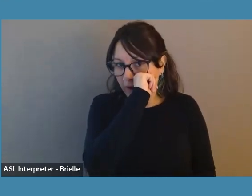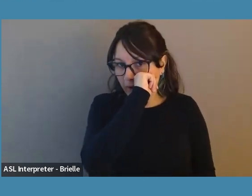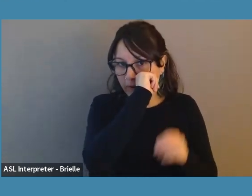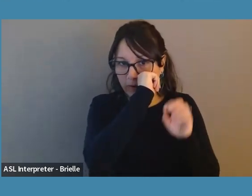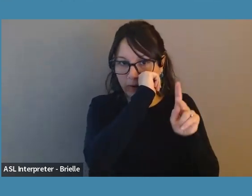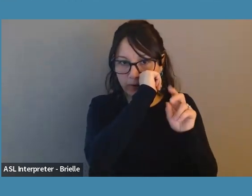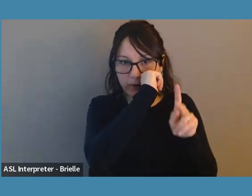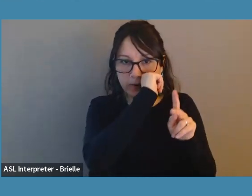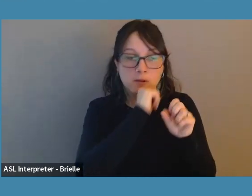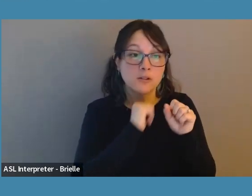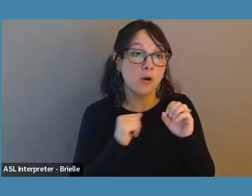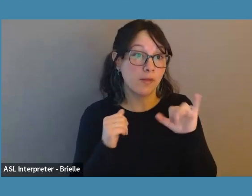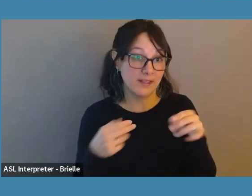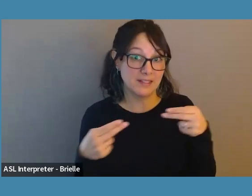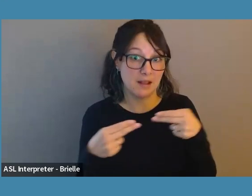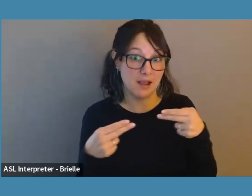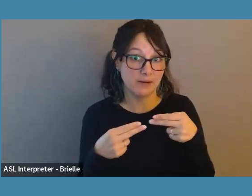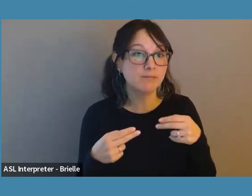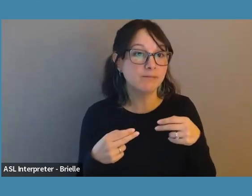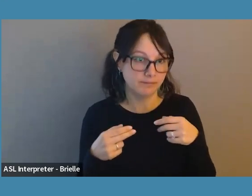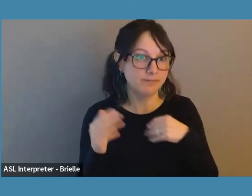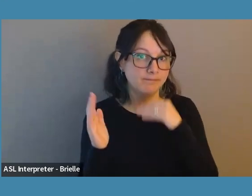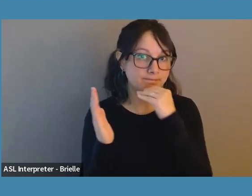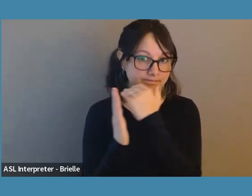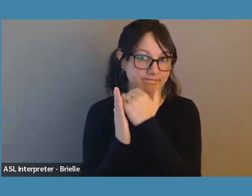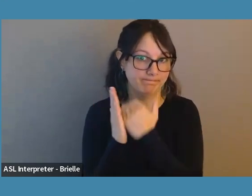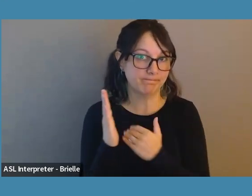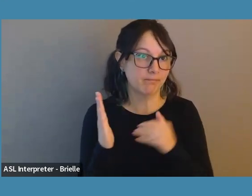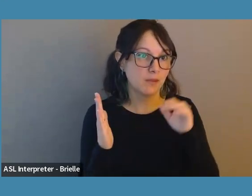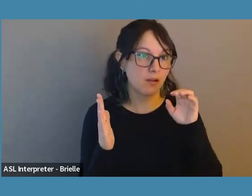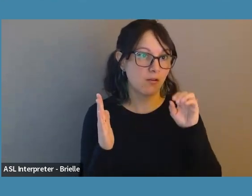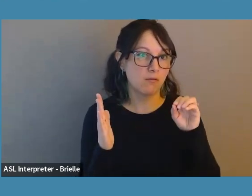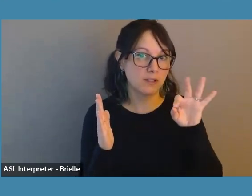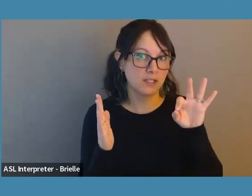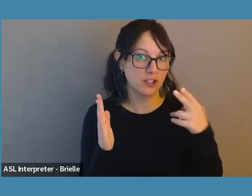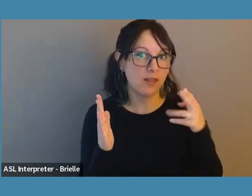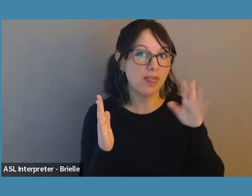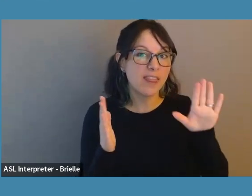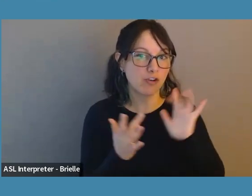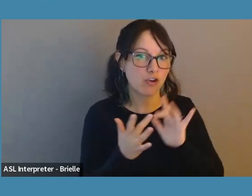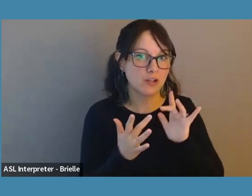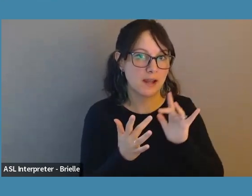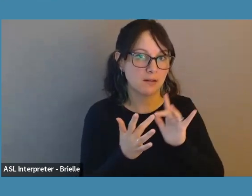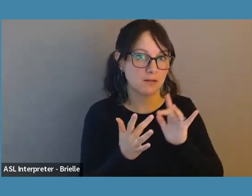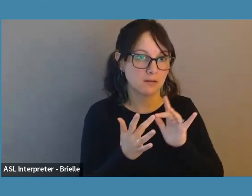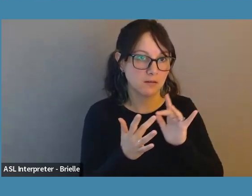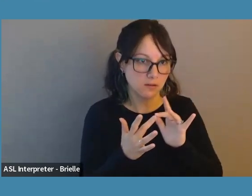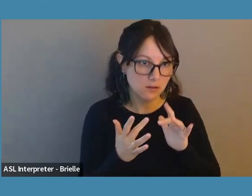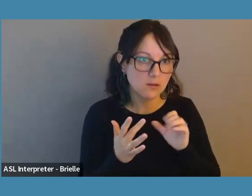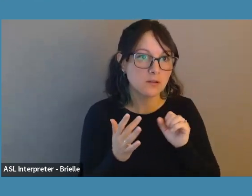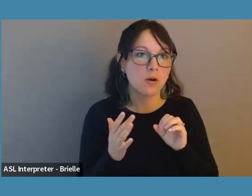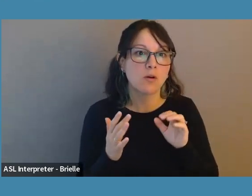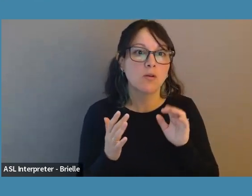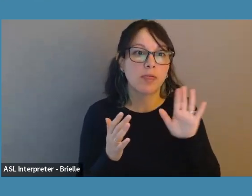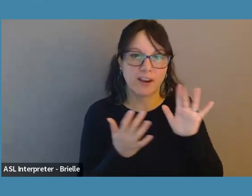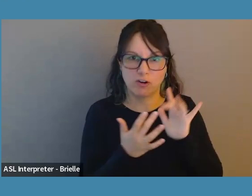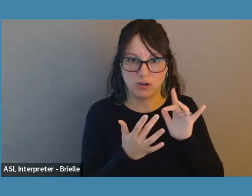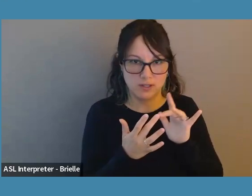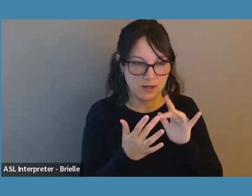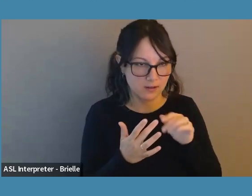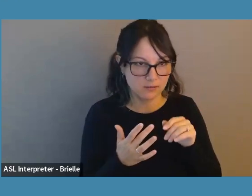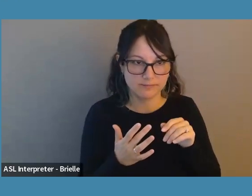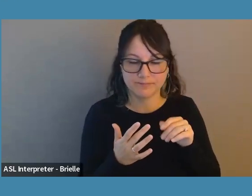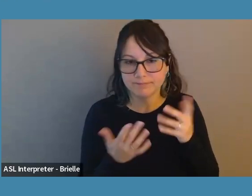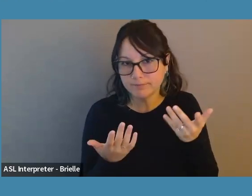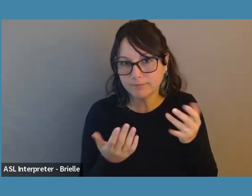Okay, and so on this slide, we have listed the Office of Fair Hearings contact information. So this is the contact information for